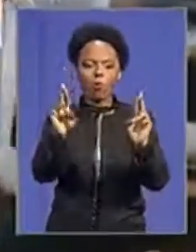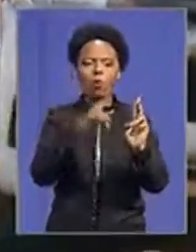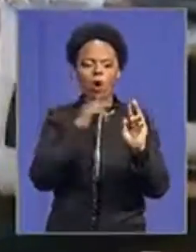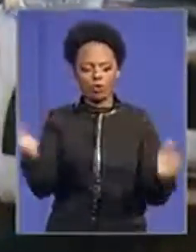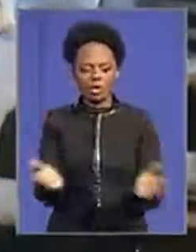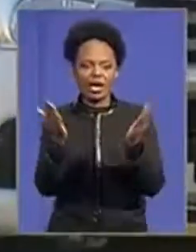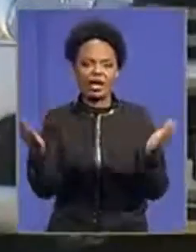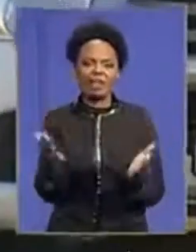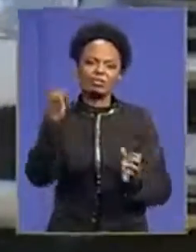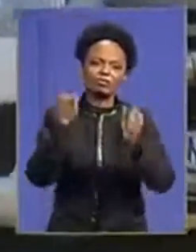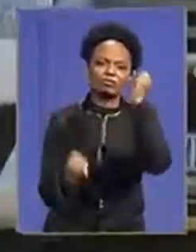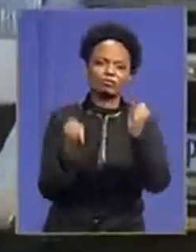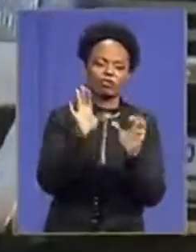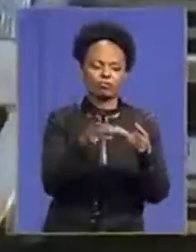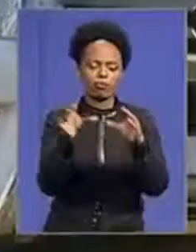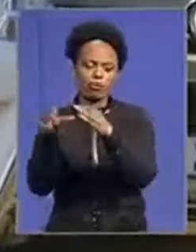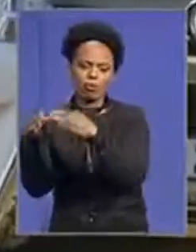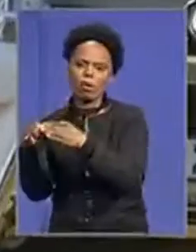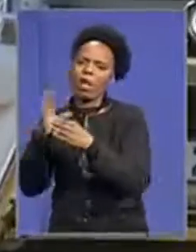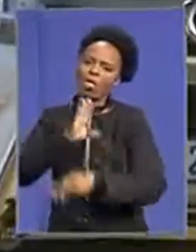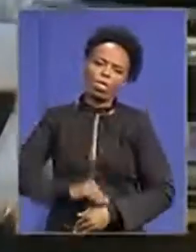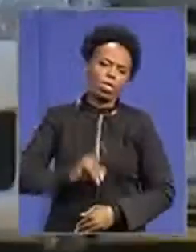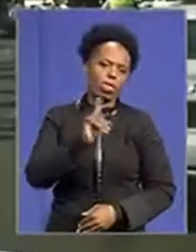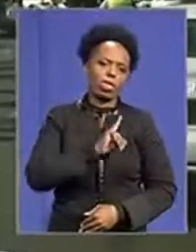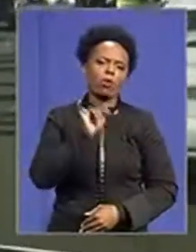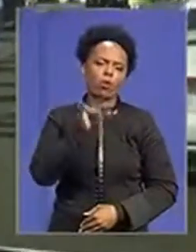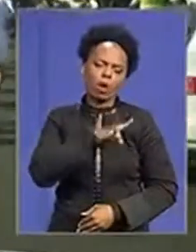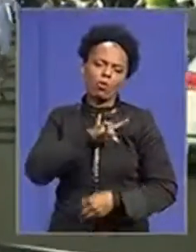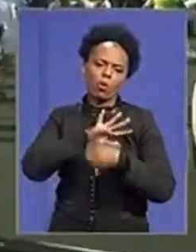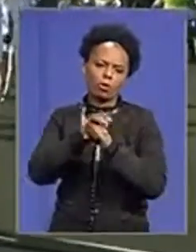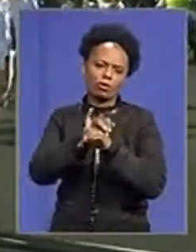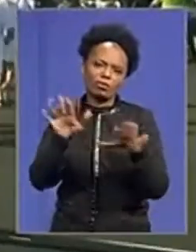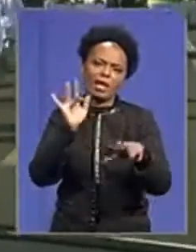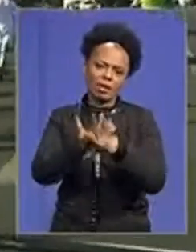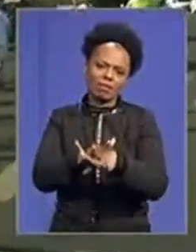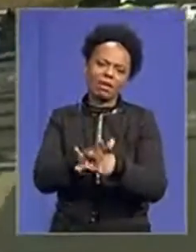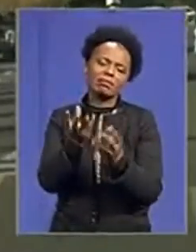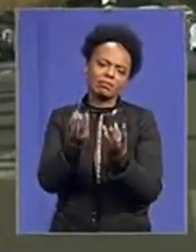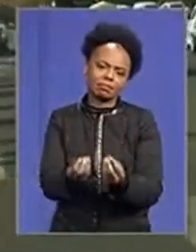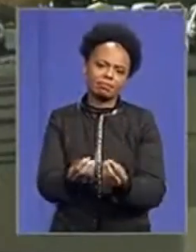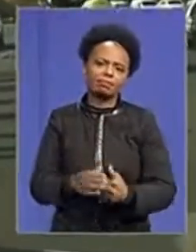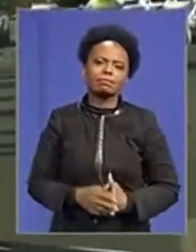ho se fellwe ke tshepo le ha empa COVID-19 e na le diphephetso tse matla ho Dimathi.